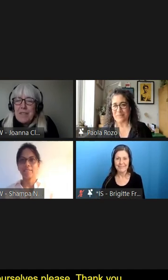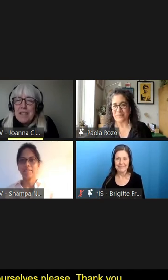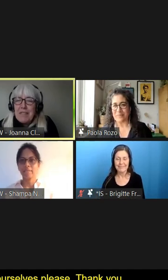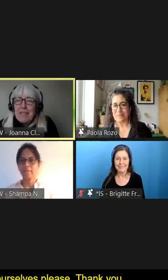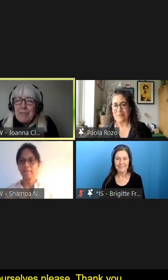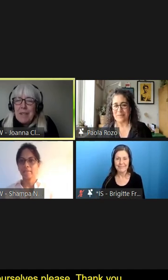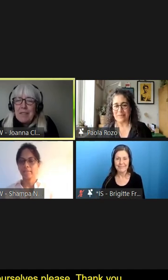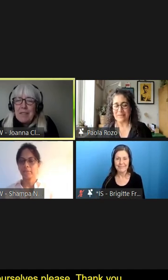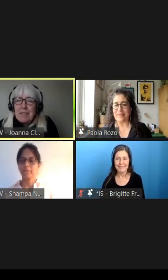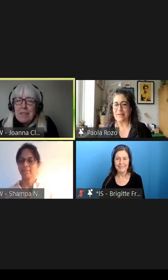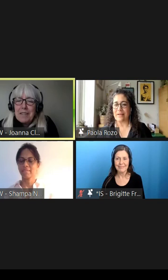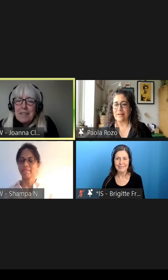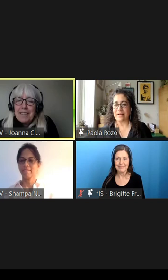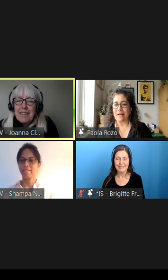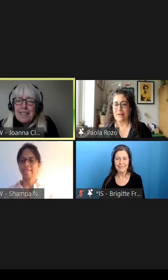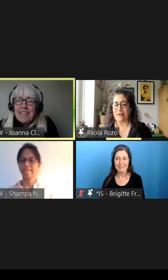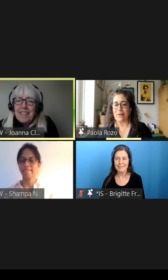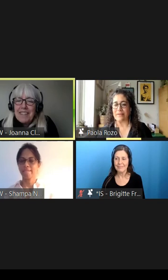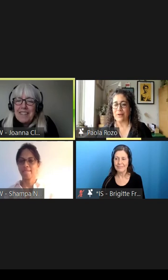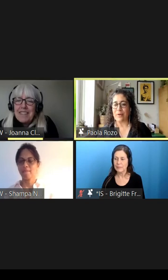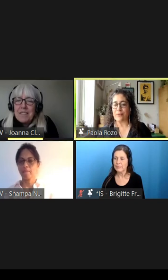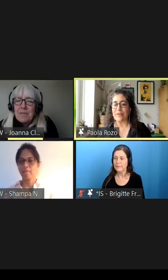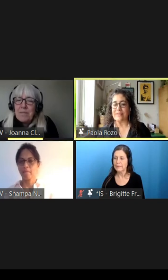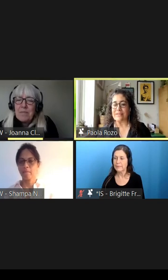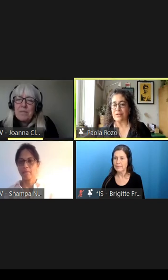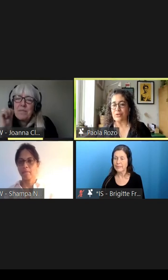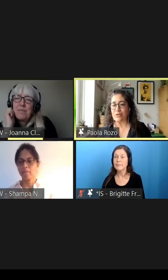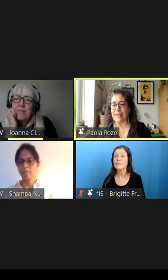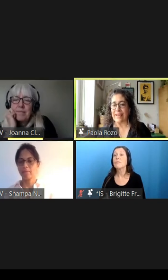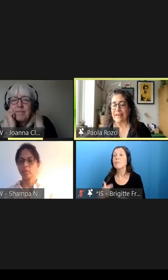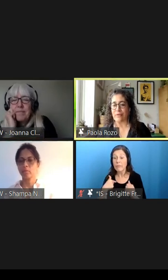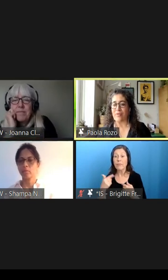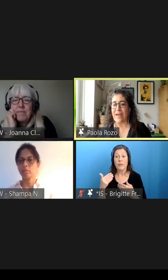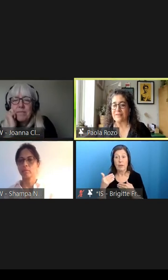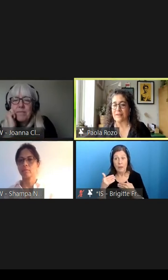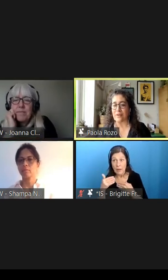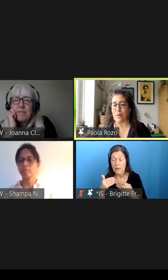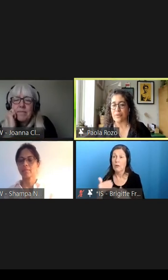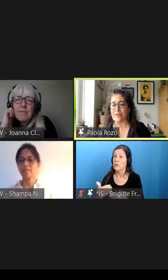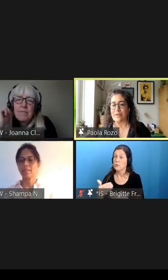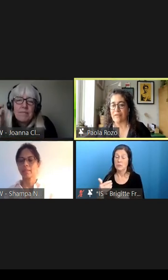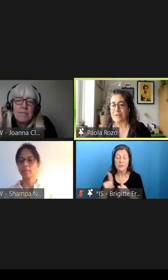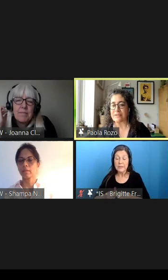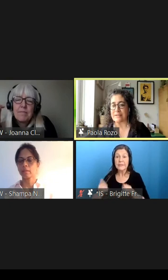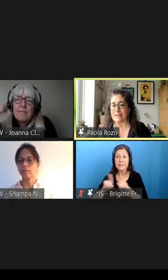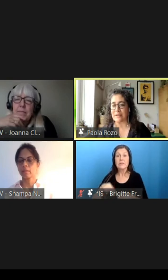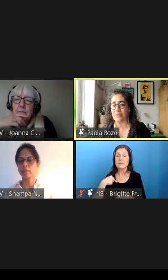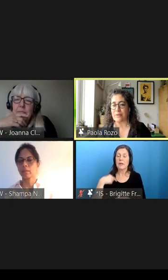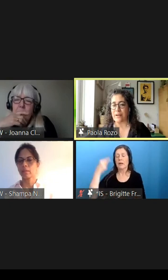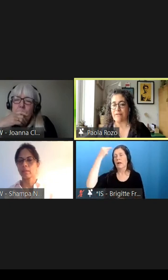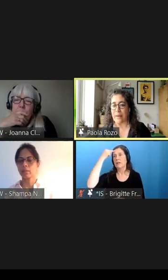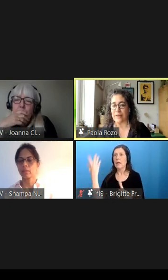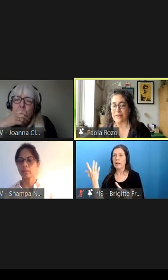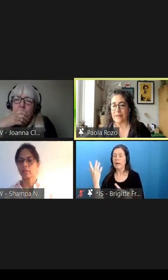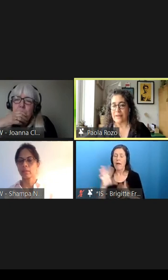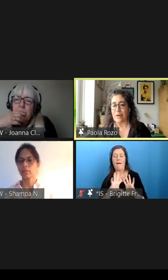perhaps carry on, Paula. Okay, so if we continue to take for granted all the diversity included in